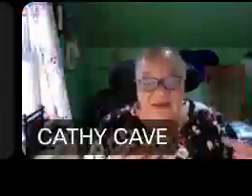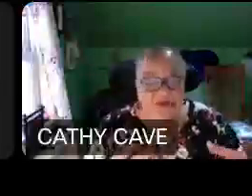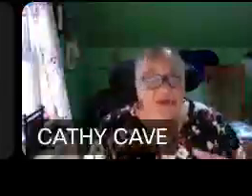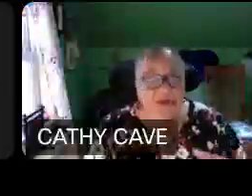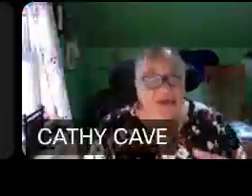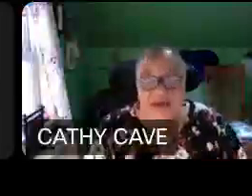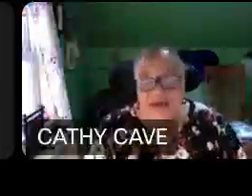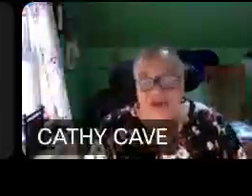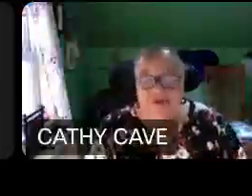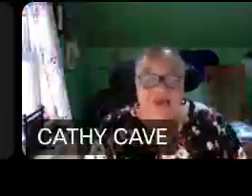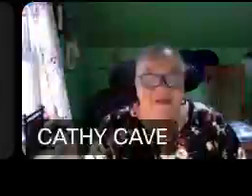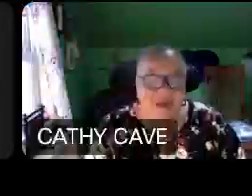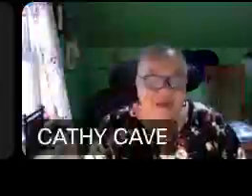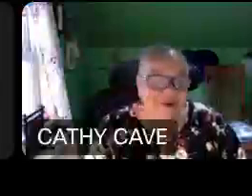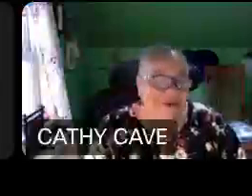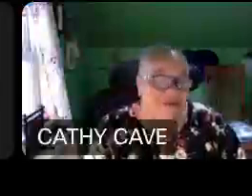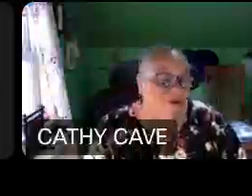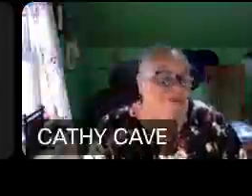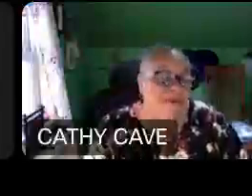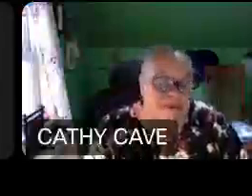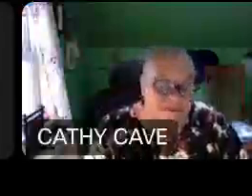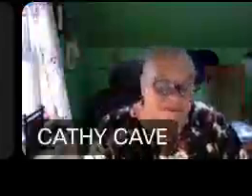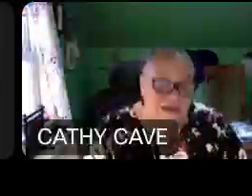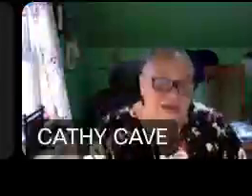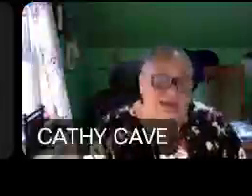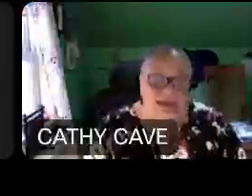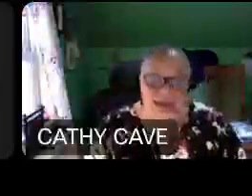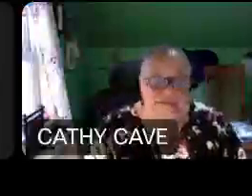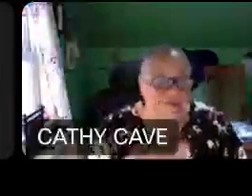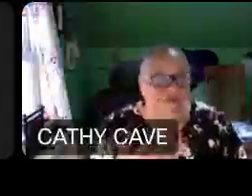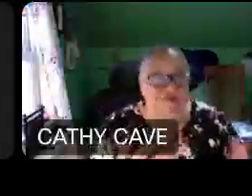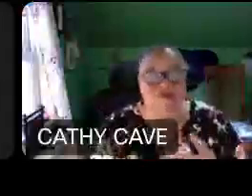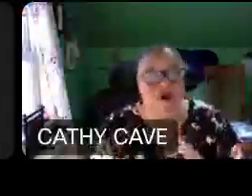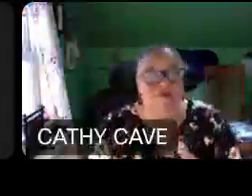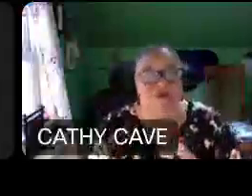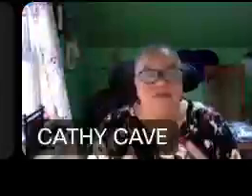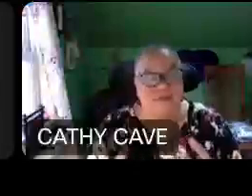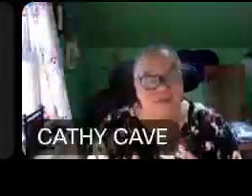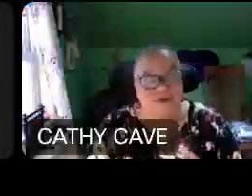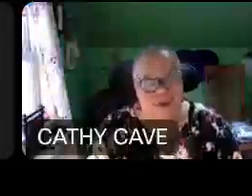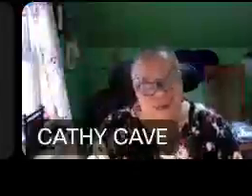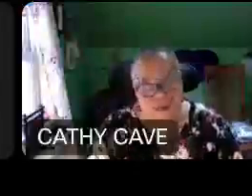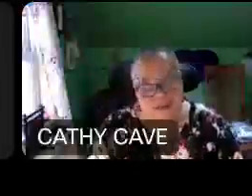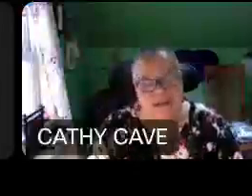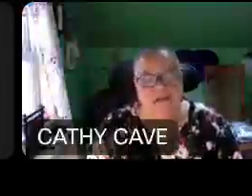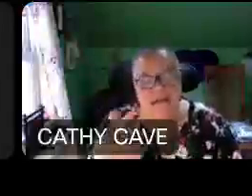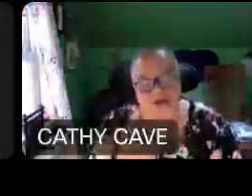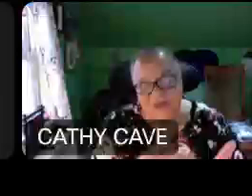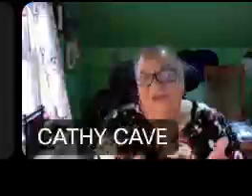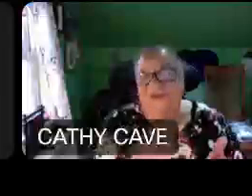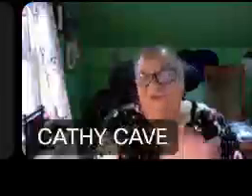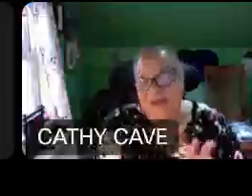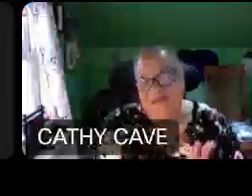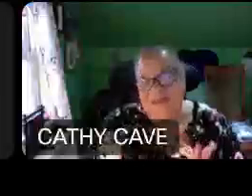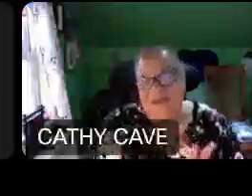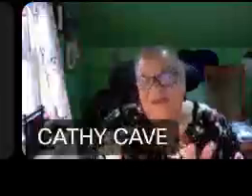they created and share about that, what it means. And again, as long as you start with a group agreement, that you can